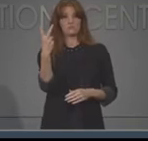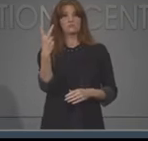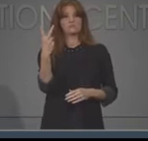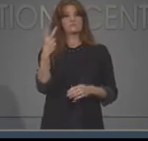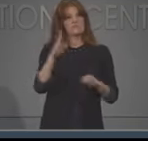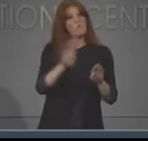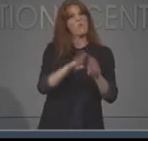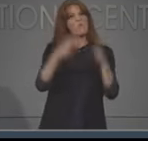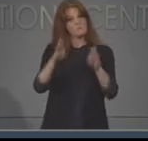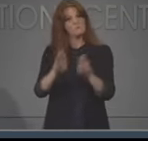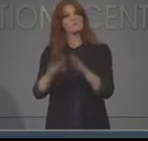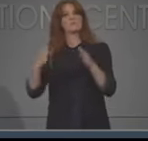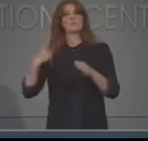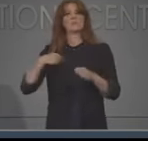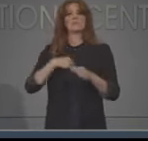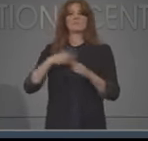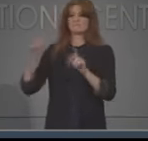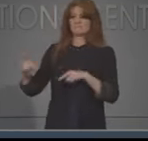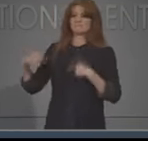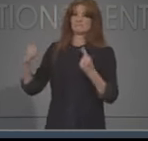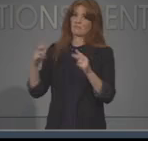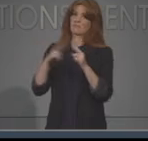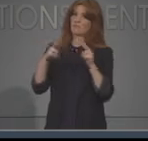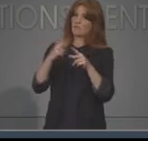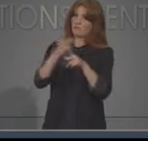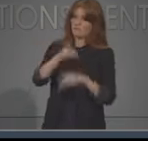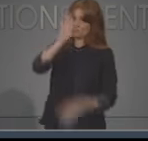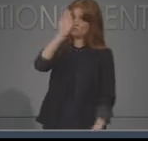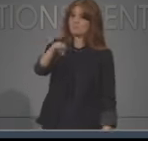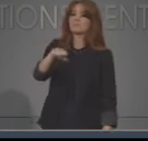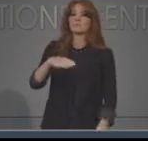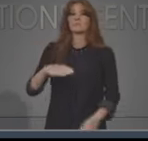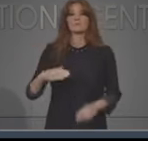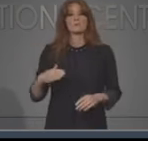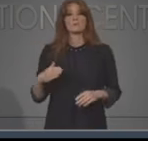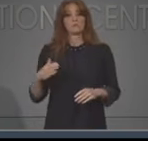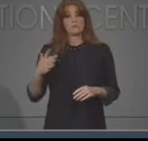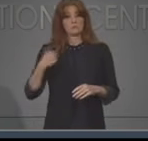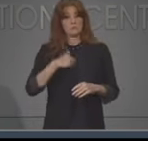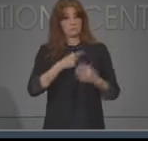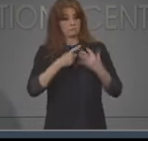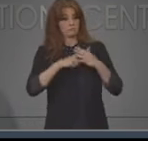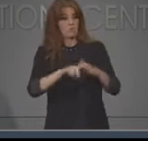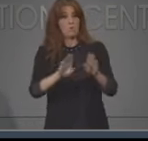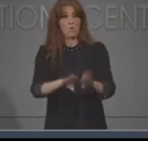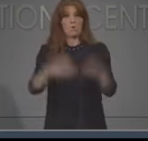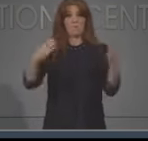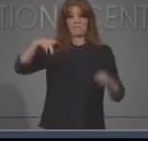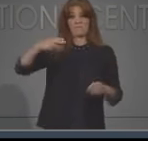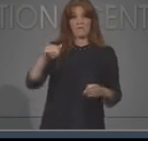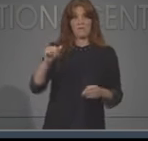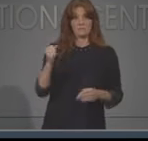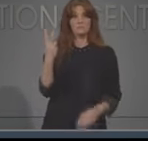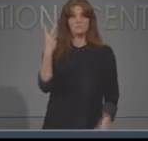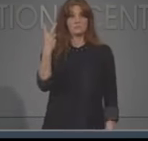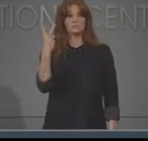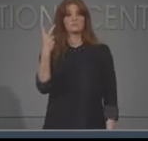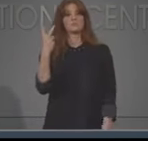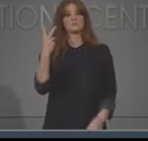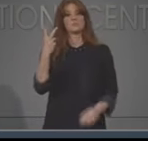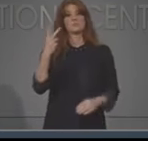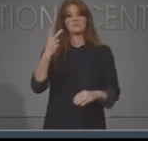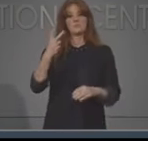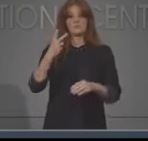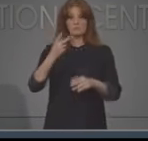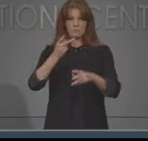have taken a cautious approach as we've moved into this phase and in order to keep our